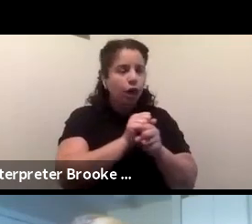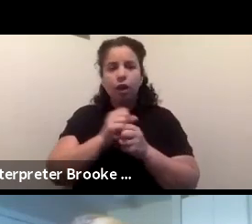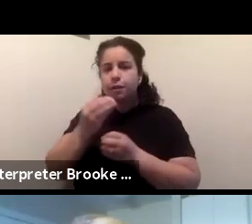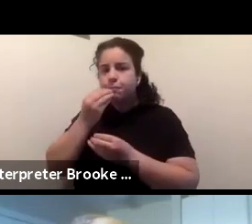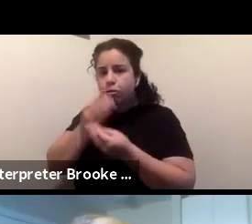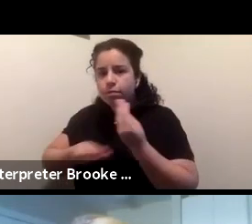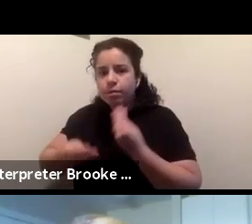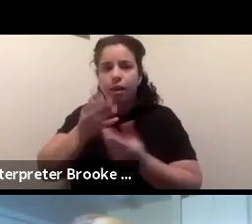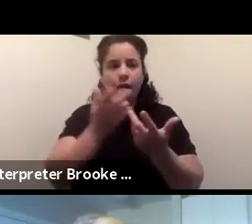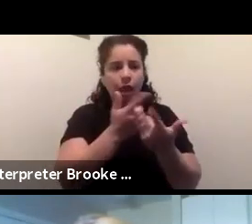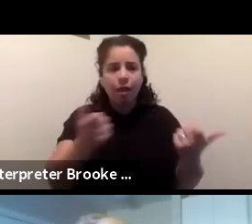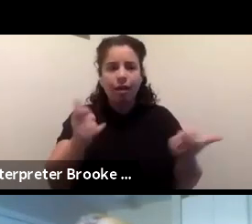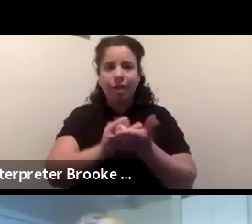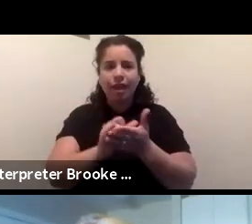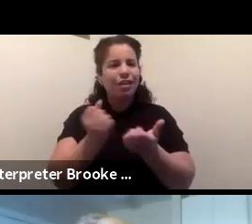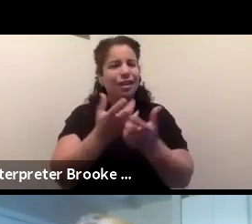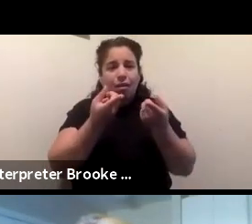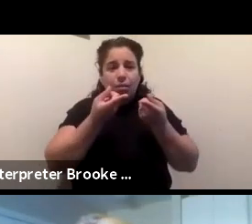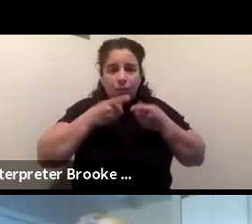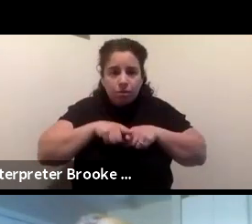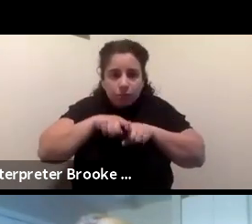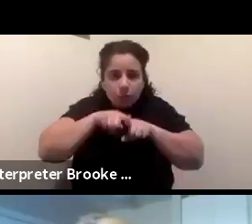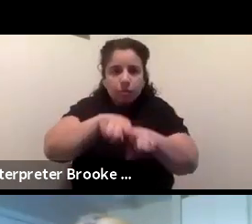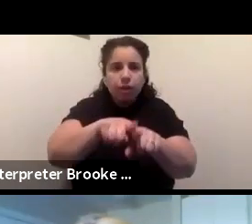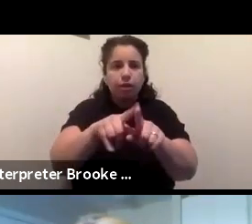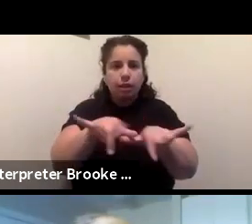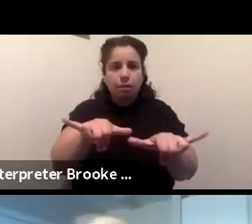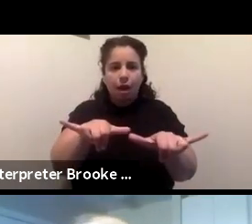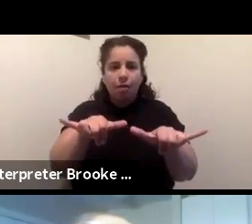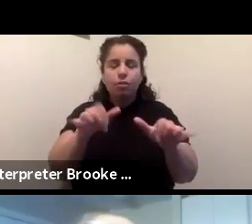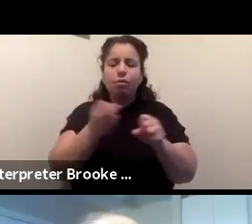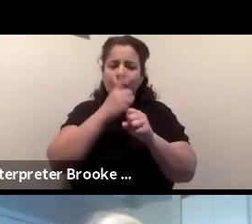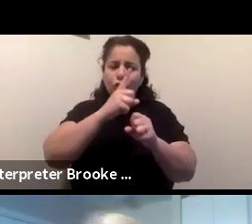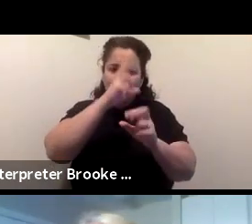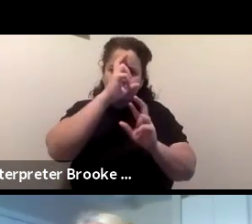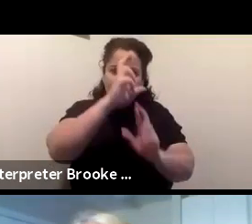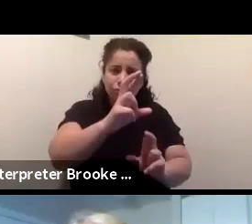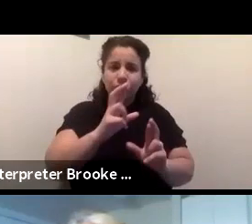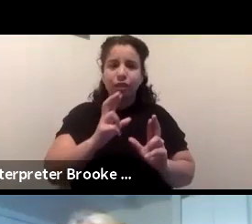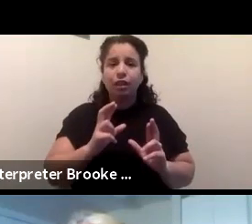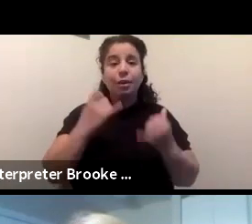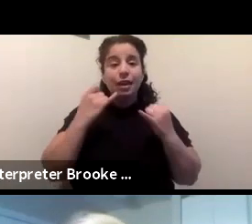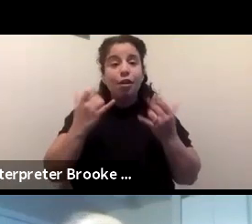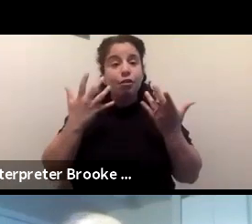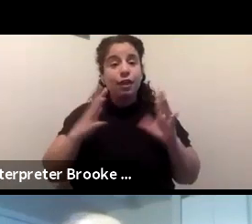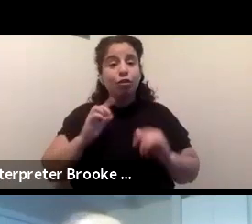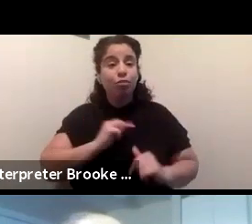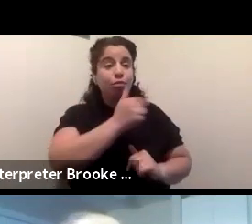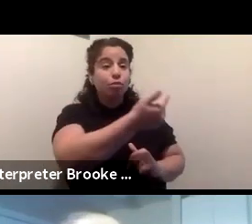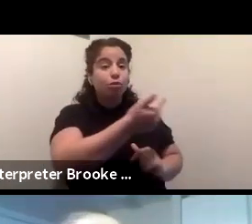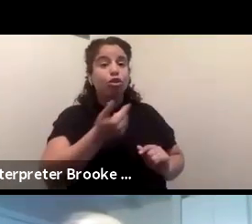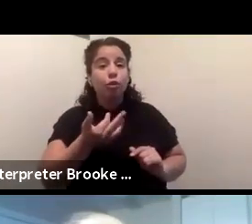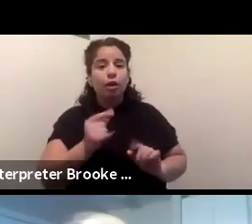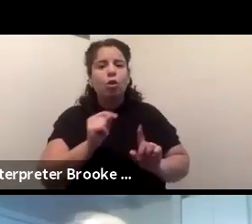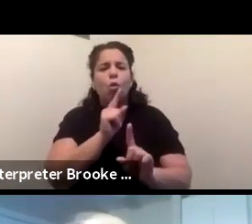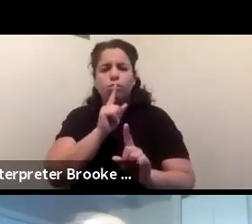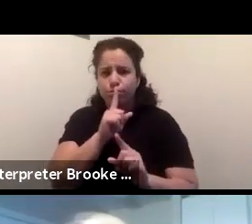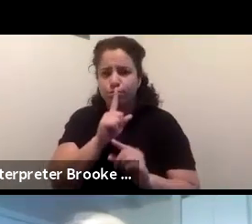together. In this moment, I would like to pass the microphone back to Grant. No, actually, let me say one more